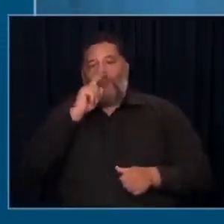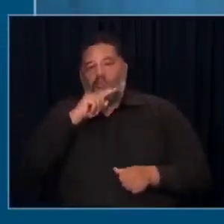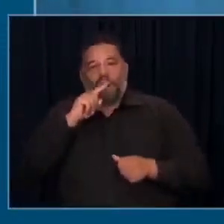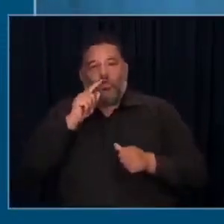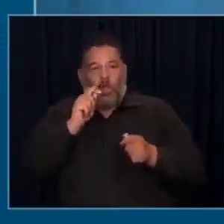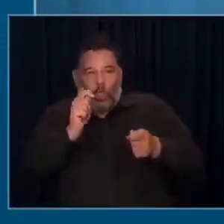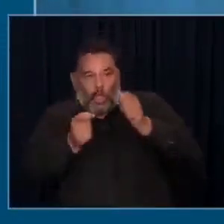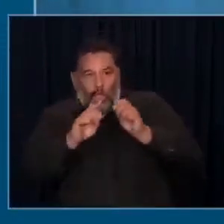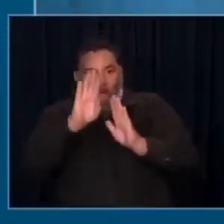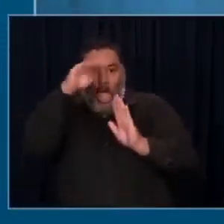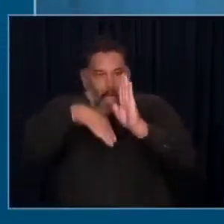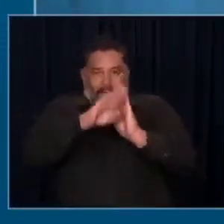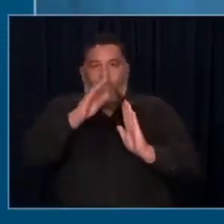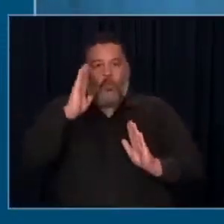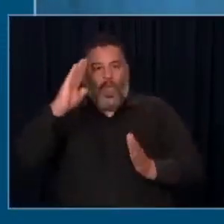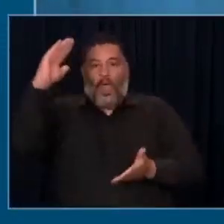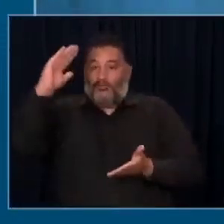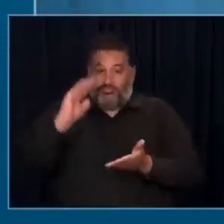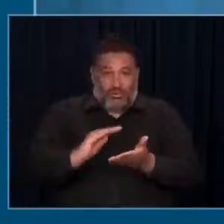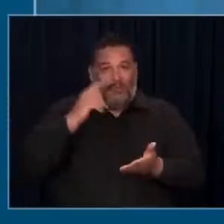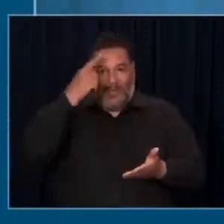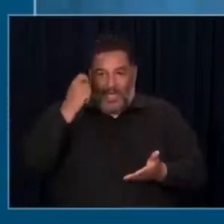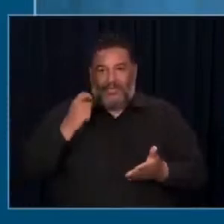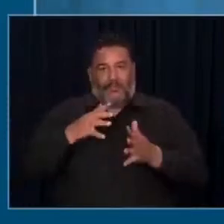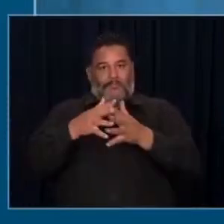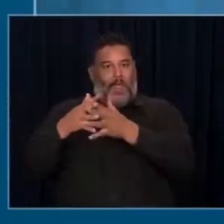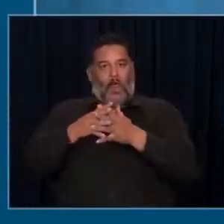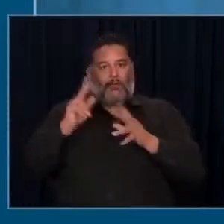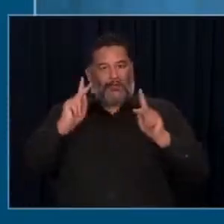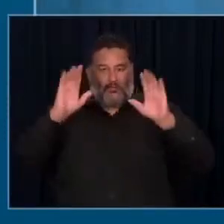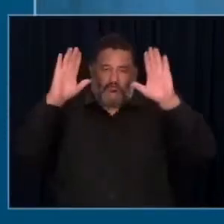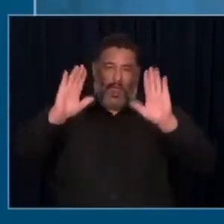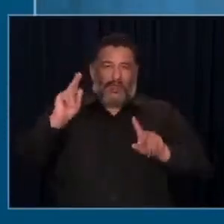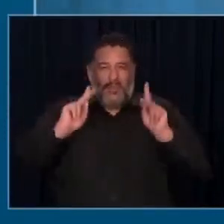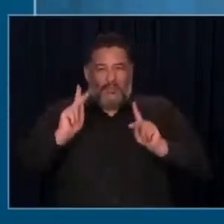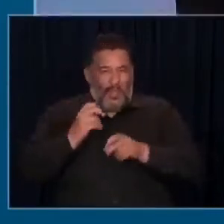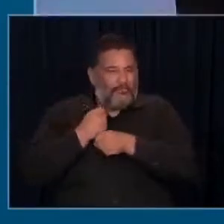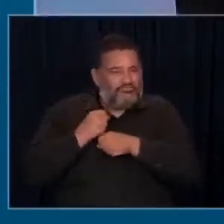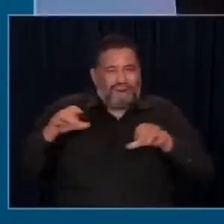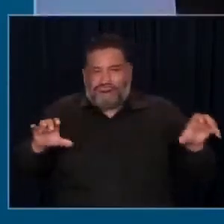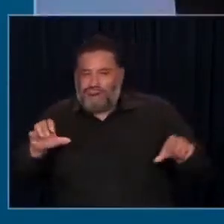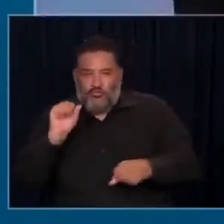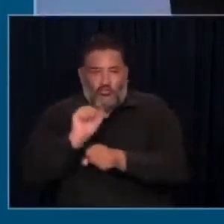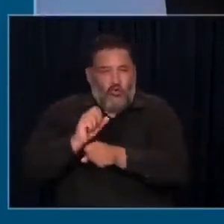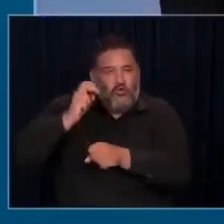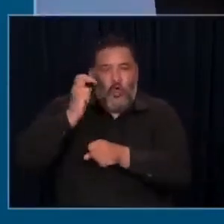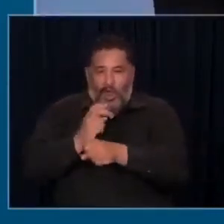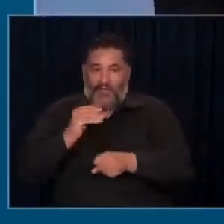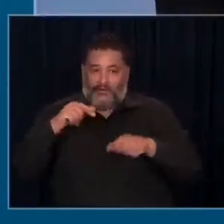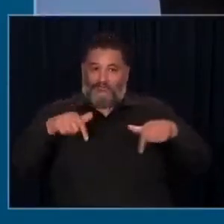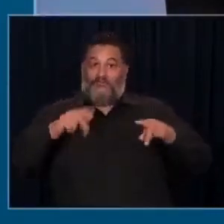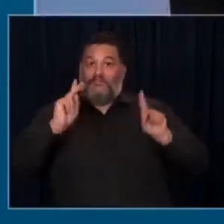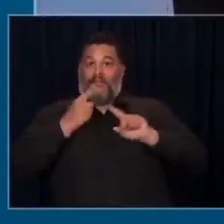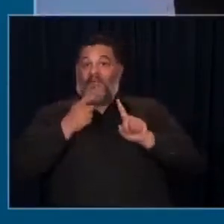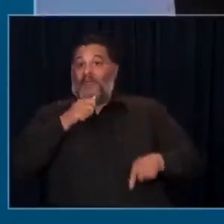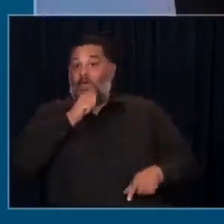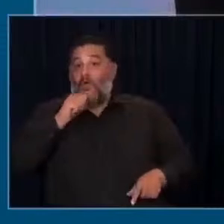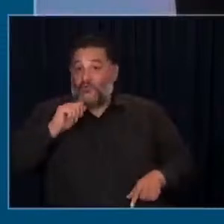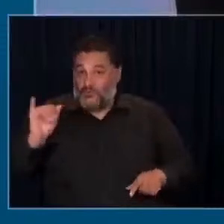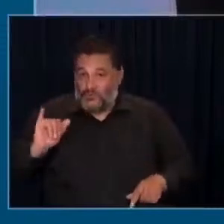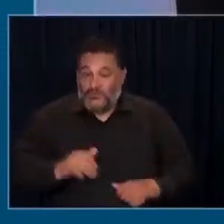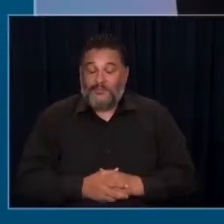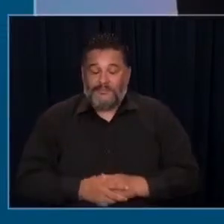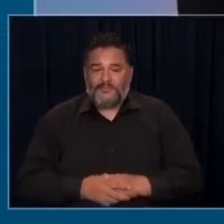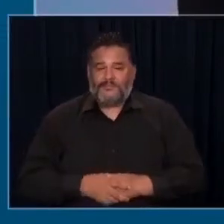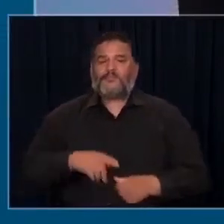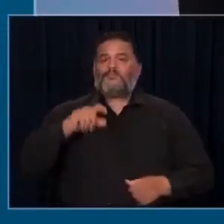of the productivity of the great American people and the Arizona people. You've talked that the money